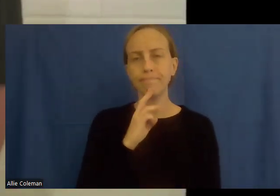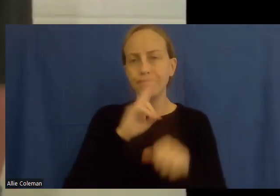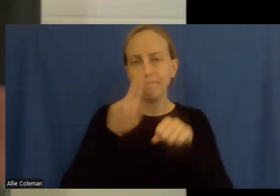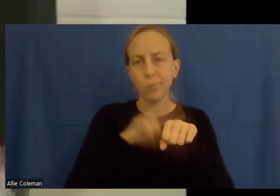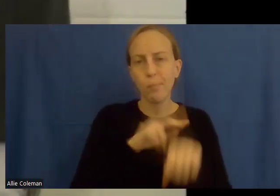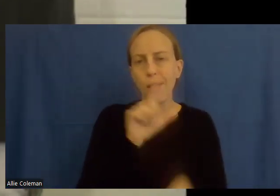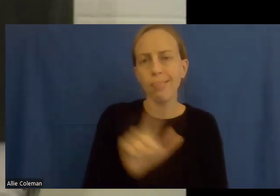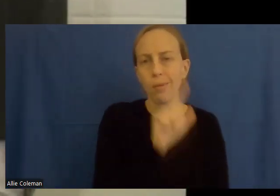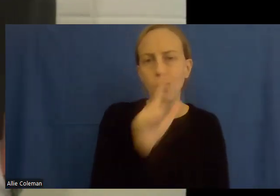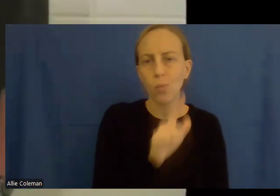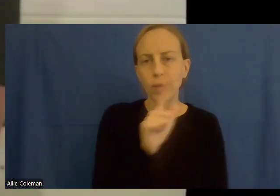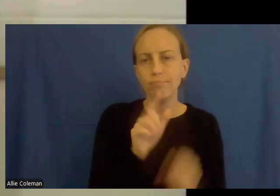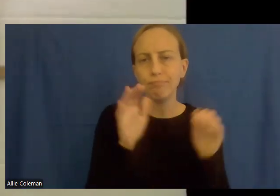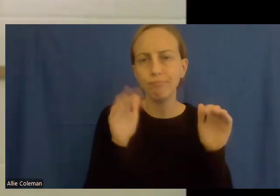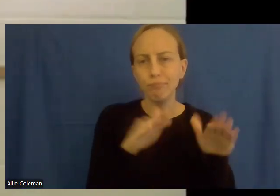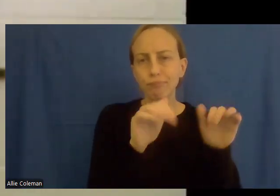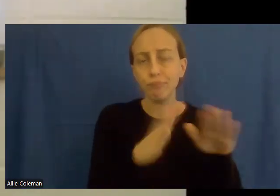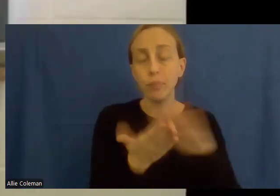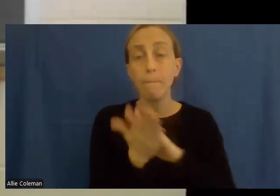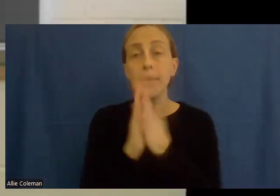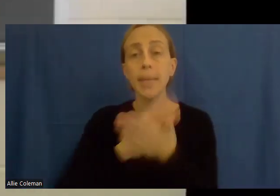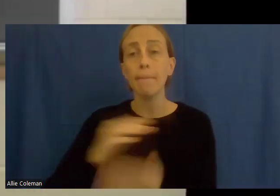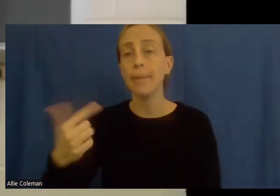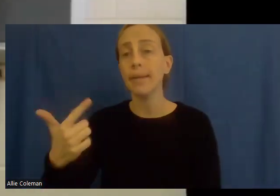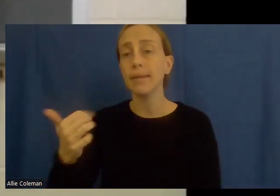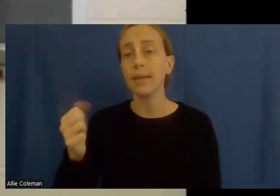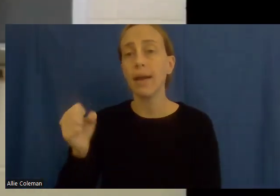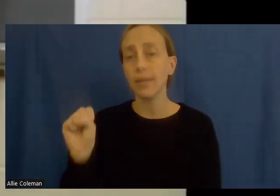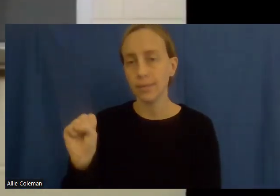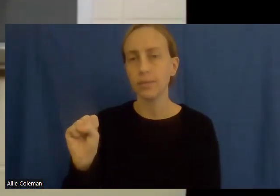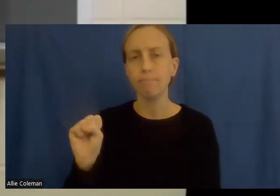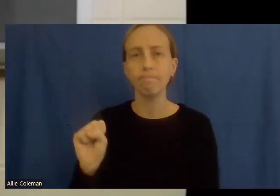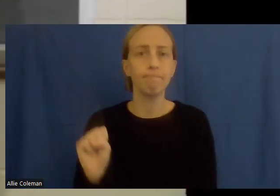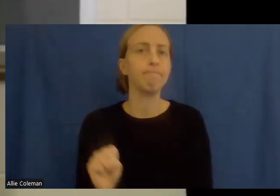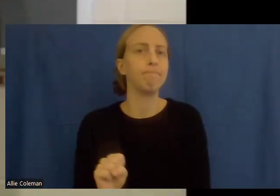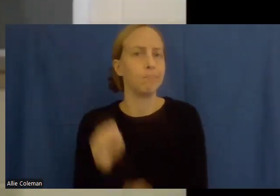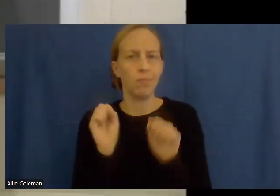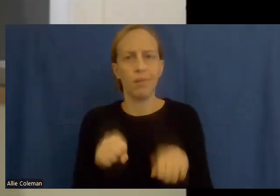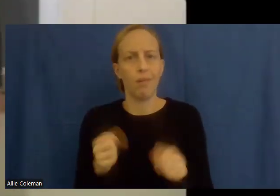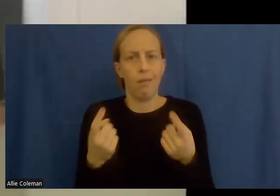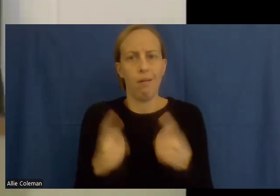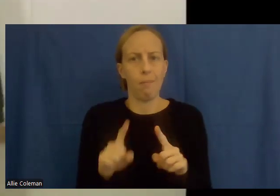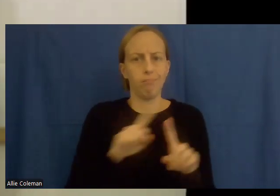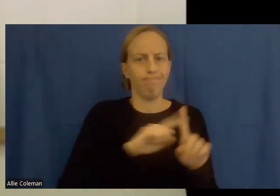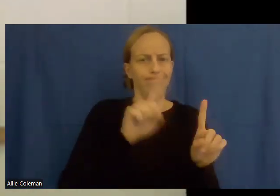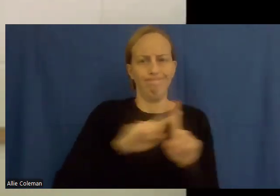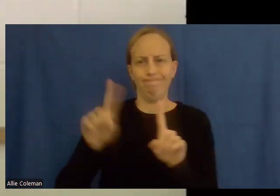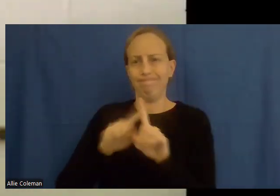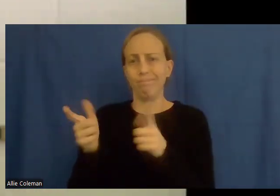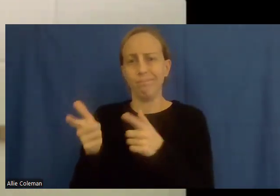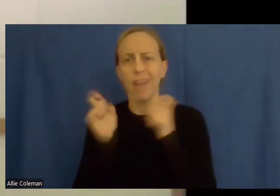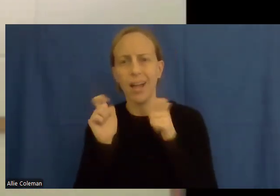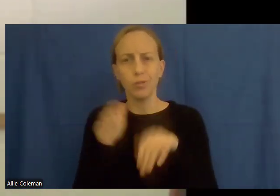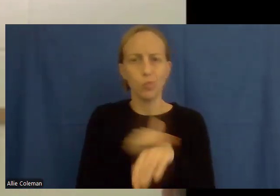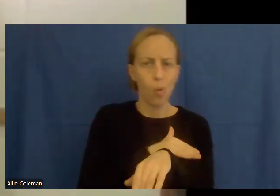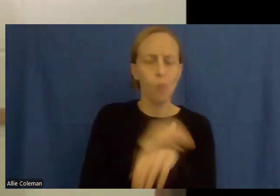gas phase. And there are probably 50 different variables that can influence the rate of evaporation, and we'll talk about a